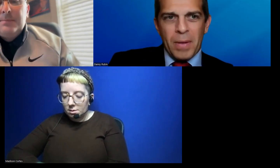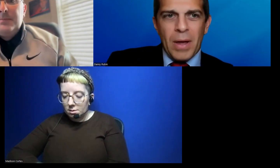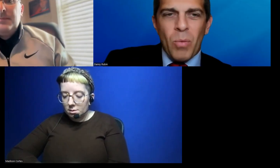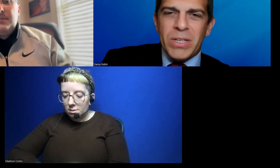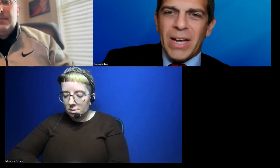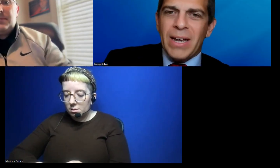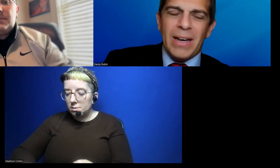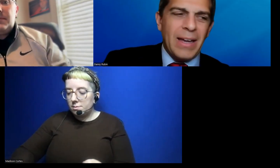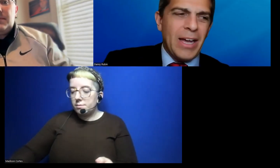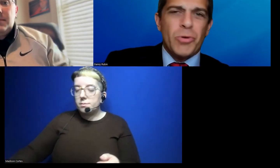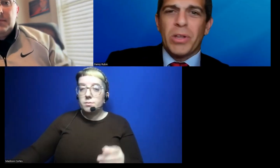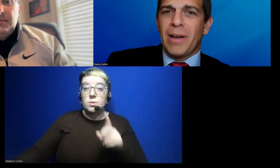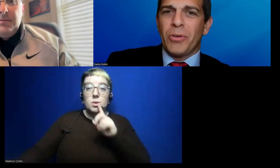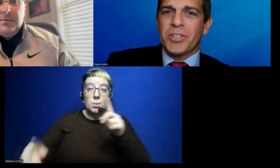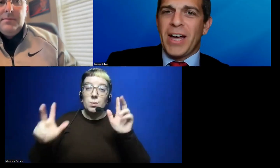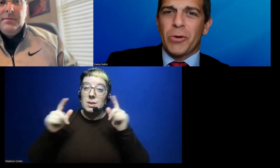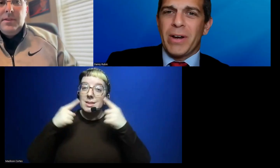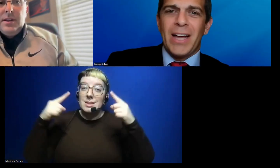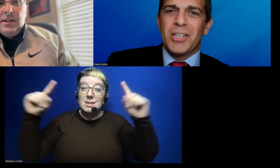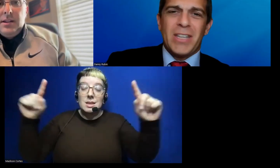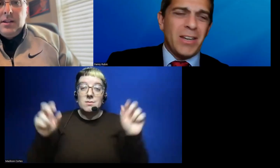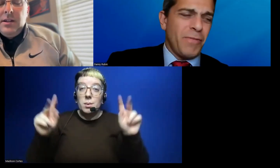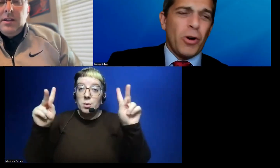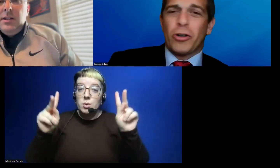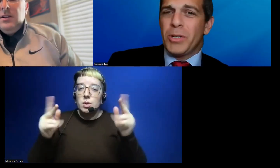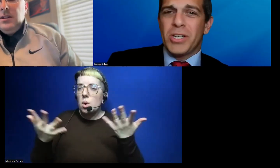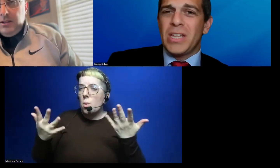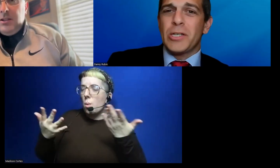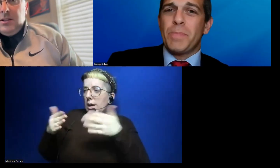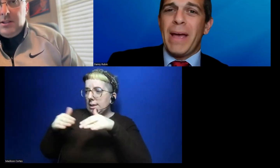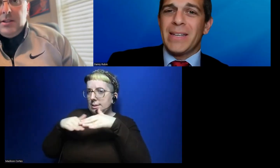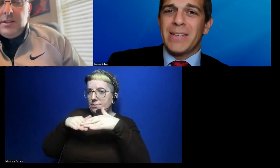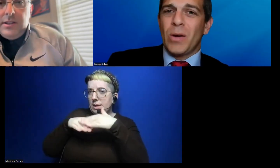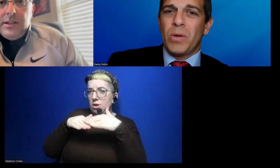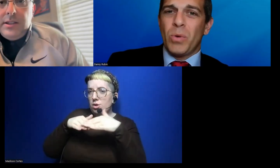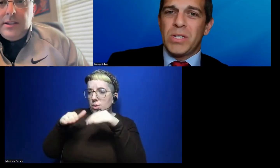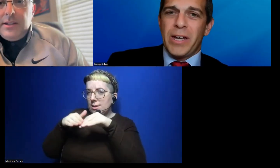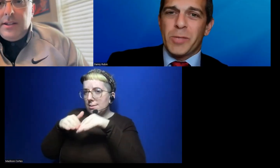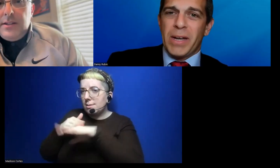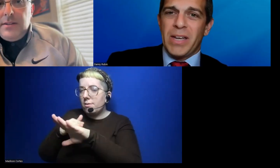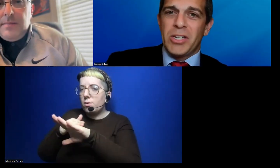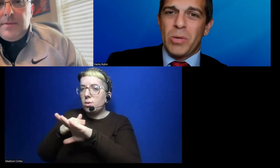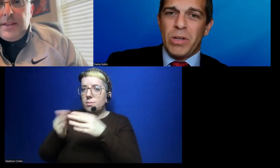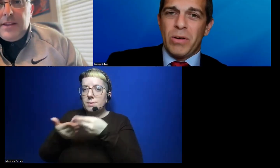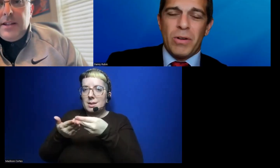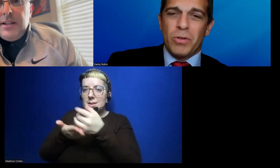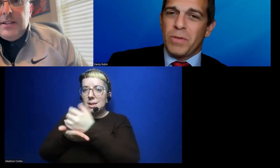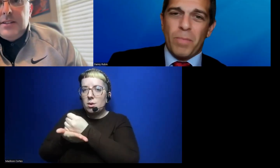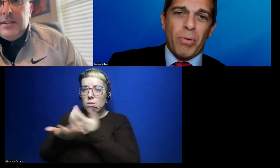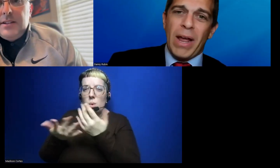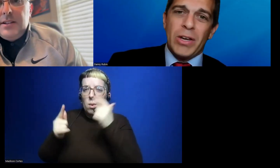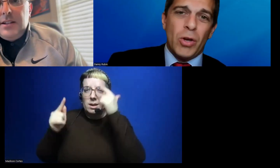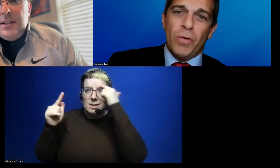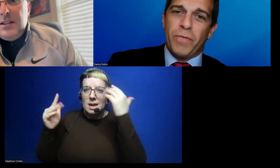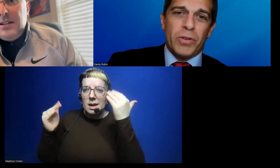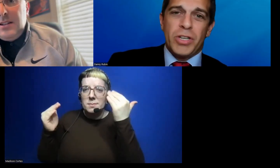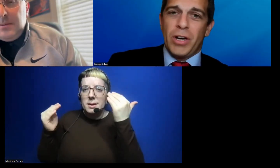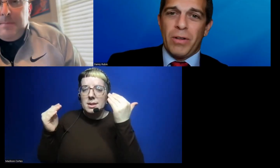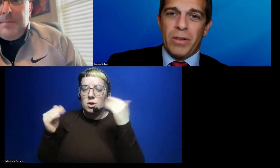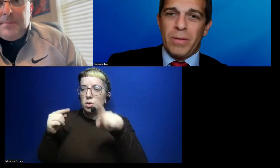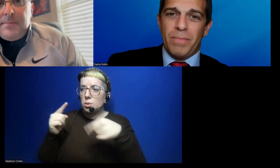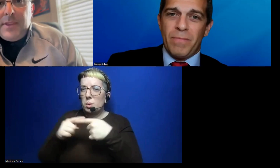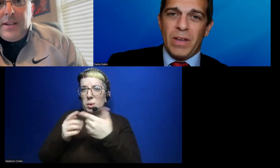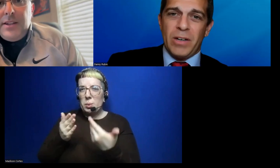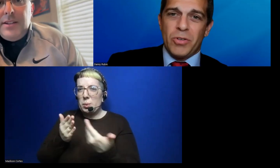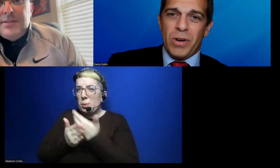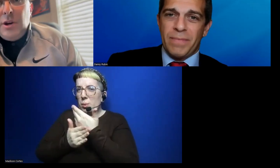opportunities. What's like a entry level salary, not just at Fulcrum, but just in the space? Like what's the expectation when you're brand new first